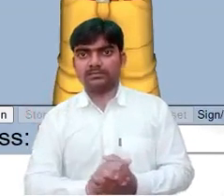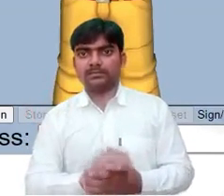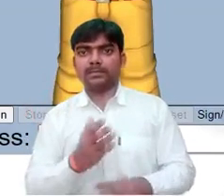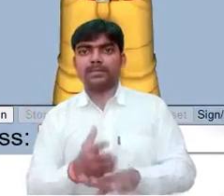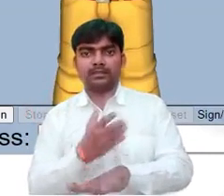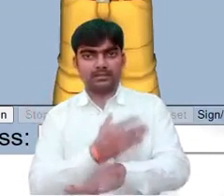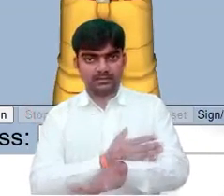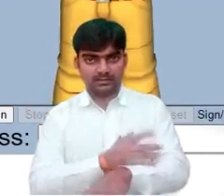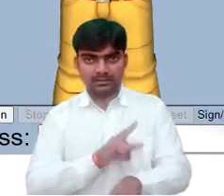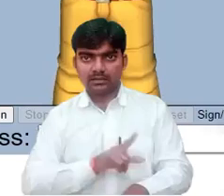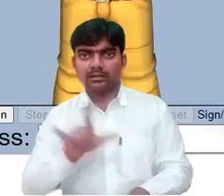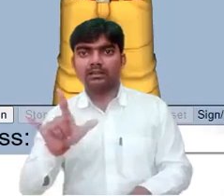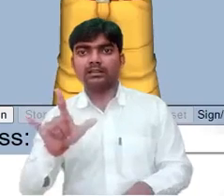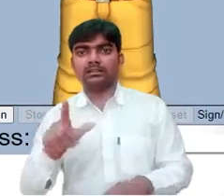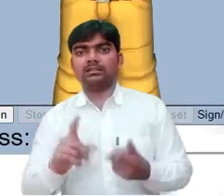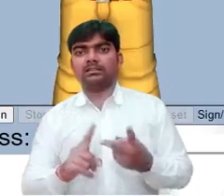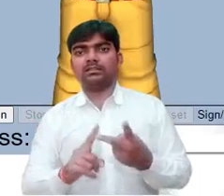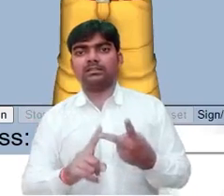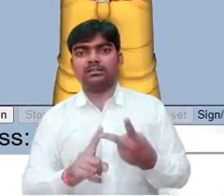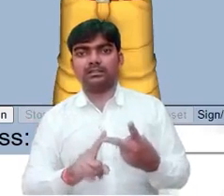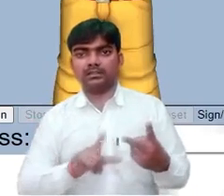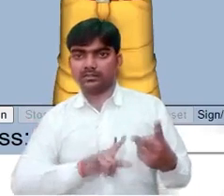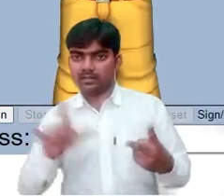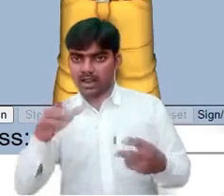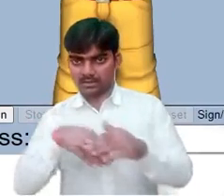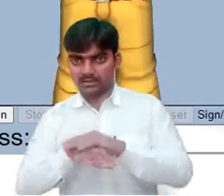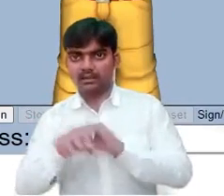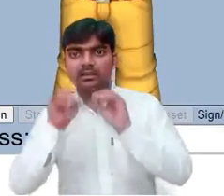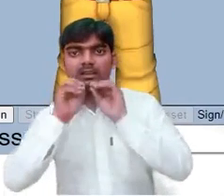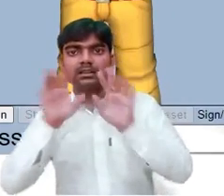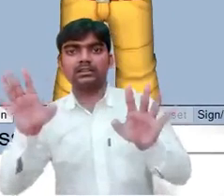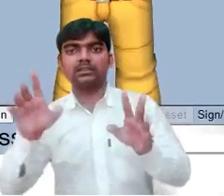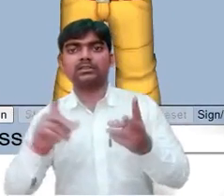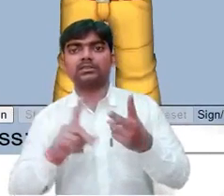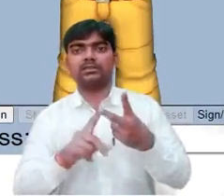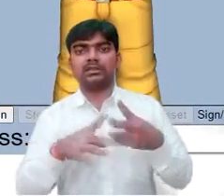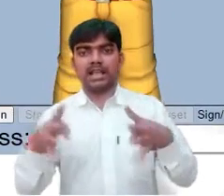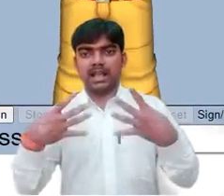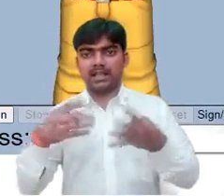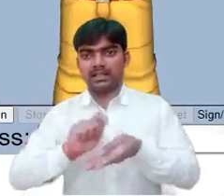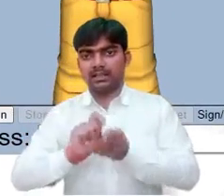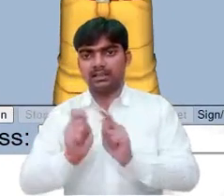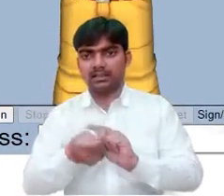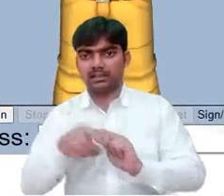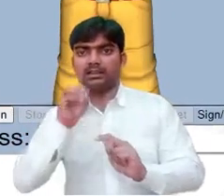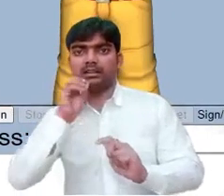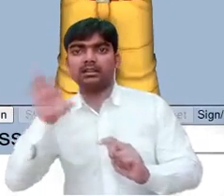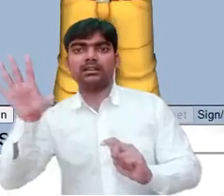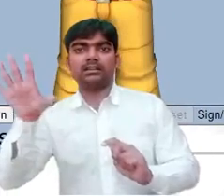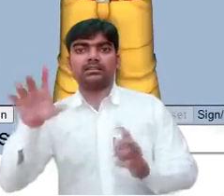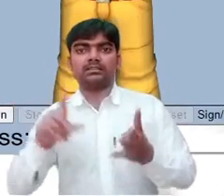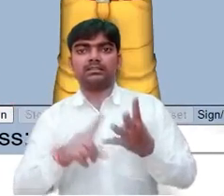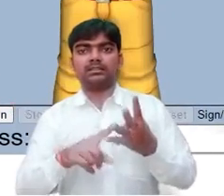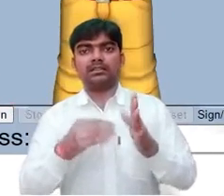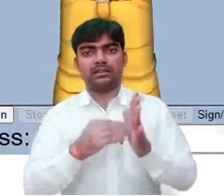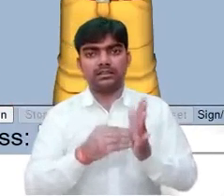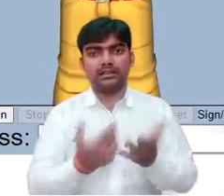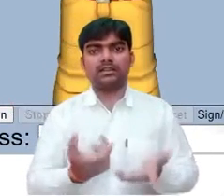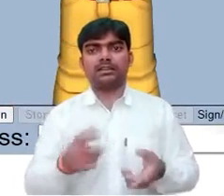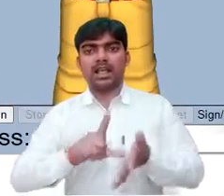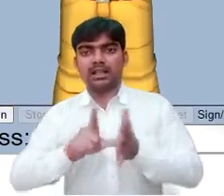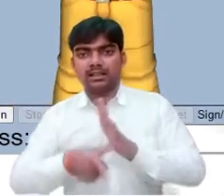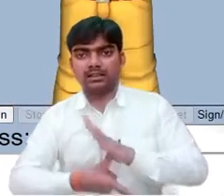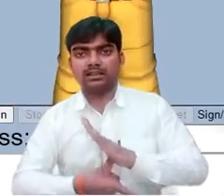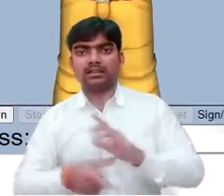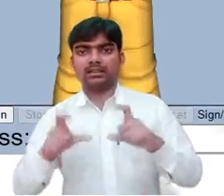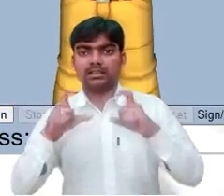in-flight announcements, gate change announcements, refreshment, paging, delay, security, safety